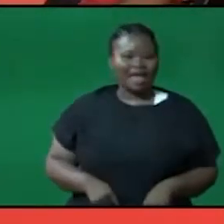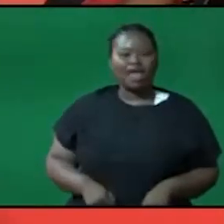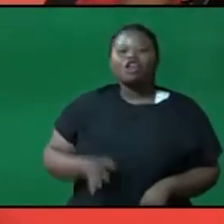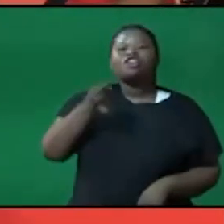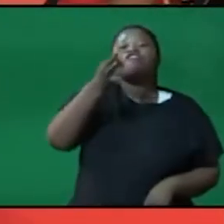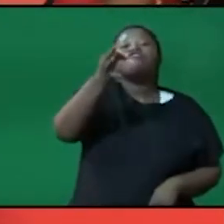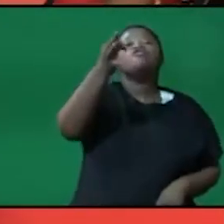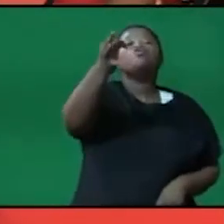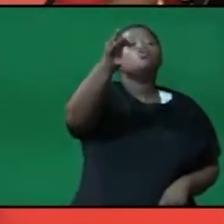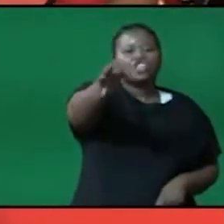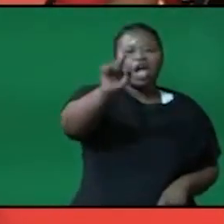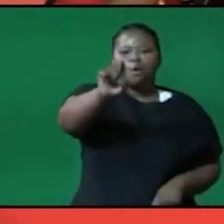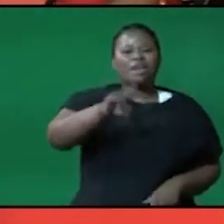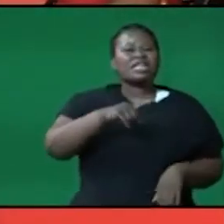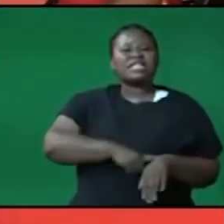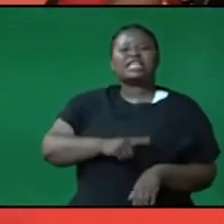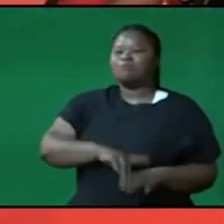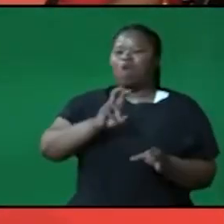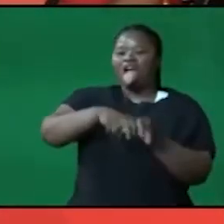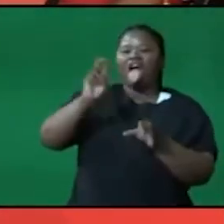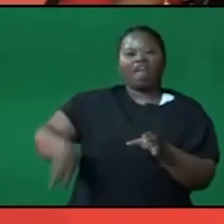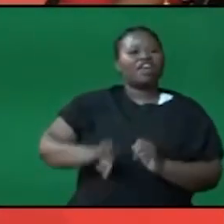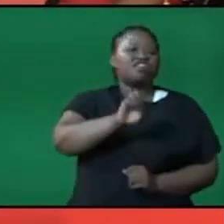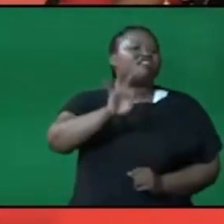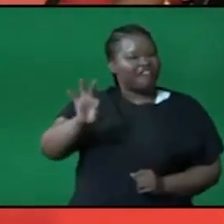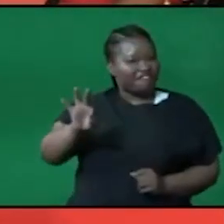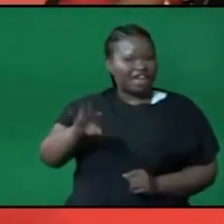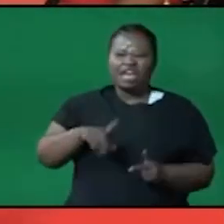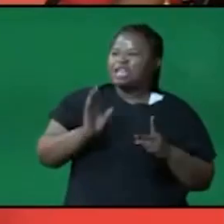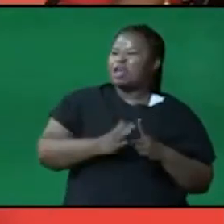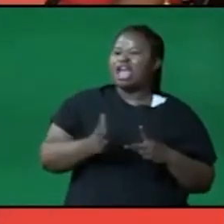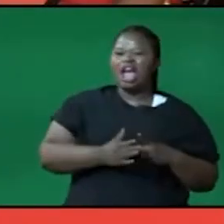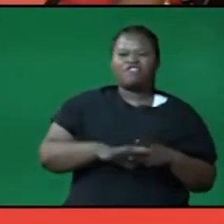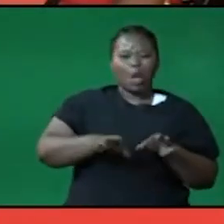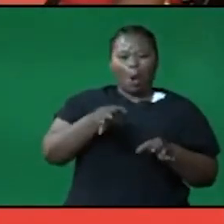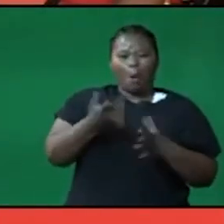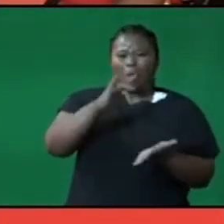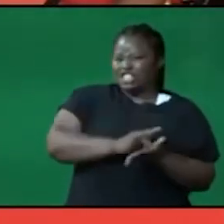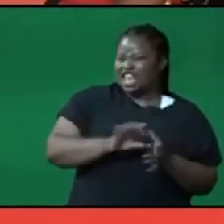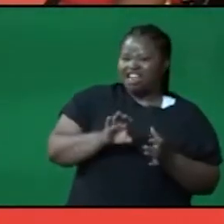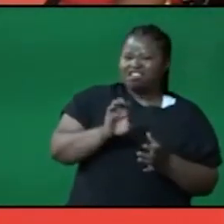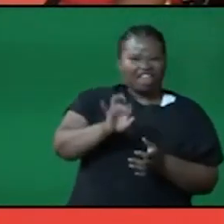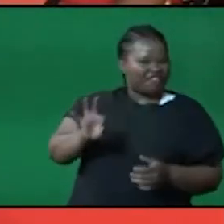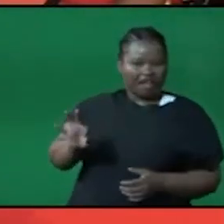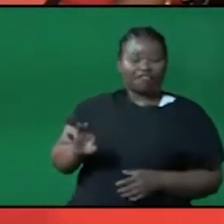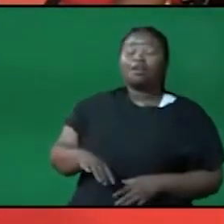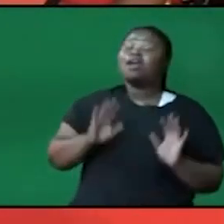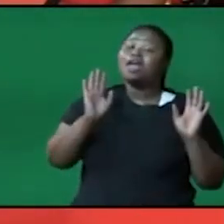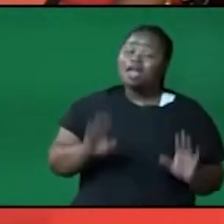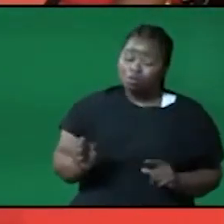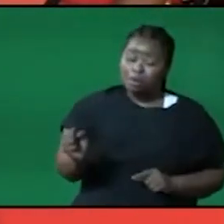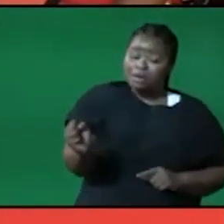the future, even when you are no longer in the EFF, even when you are no longer in the position of the EFF. You will be